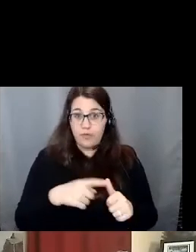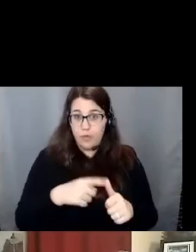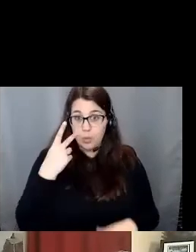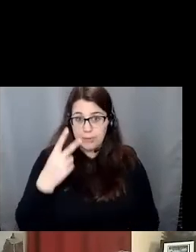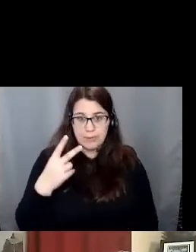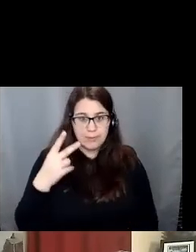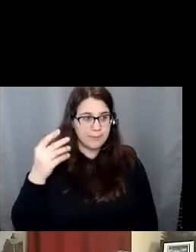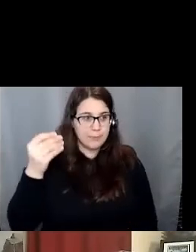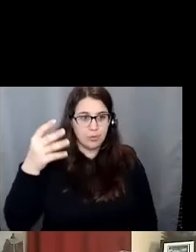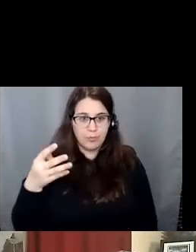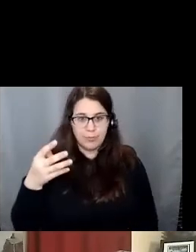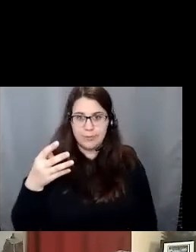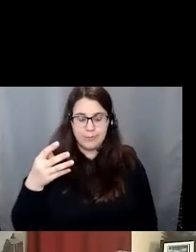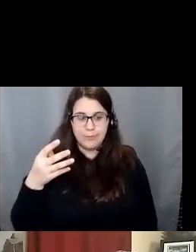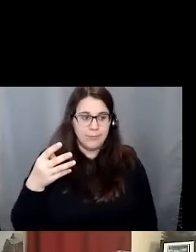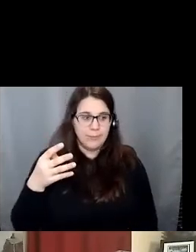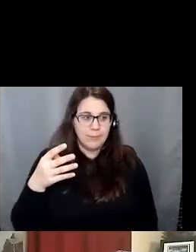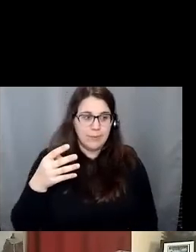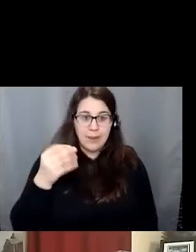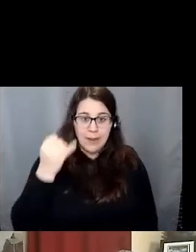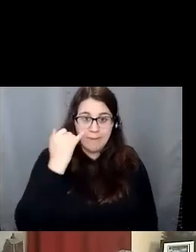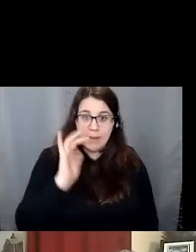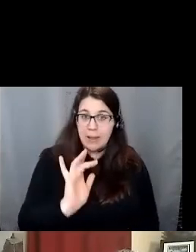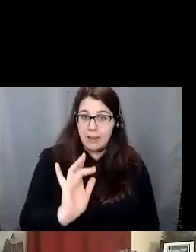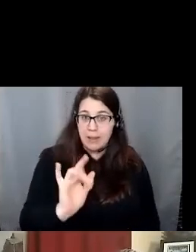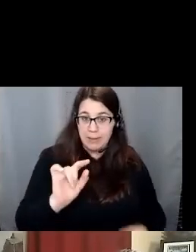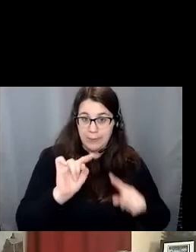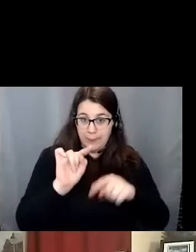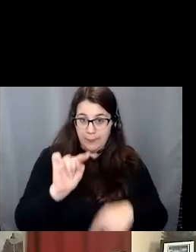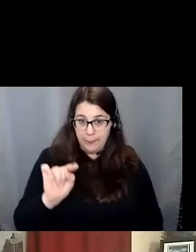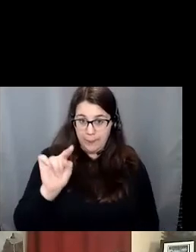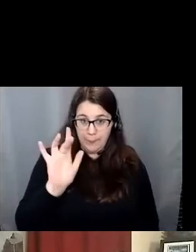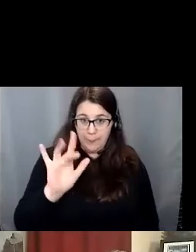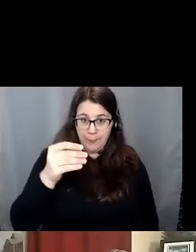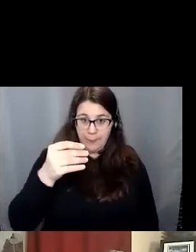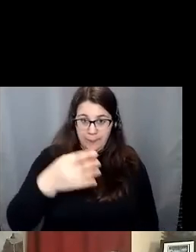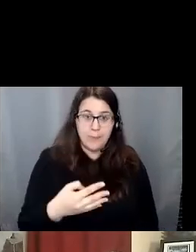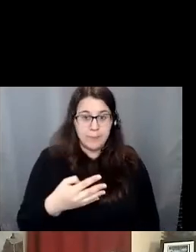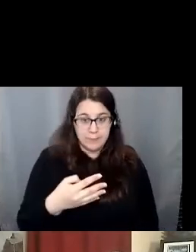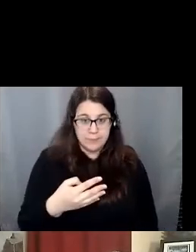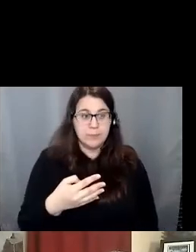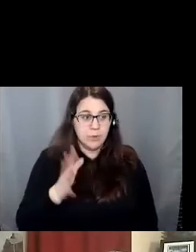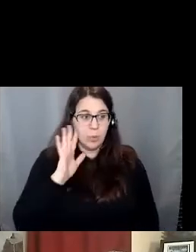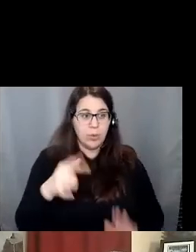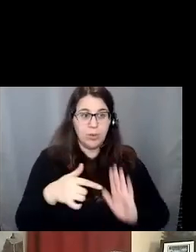Again, I'm not showing this currently on the screen, but when you click on this button here, it will drop down and it will show you all the options